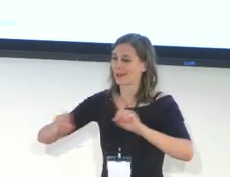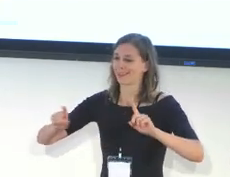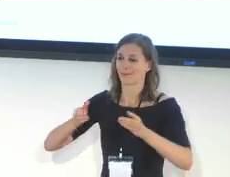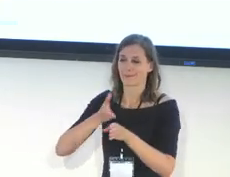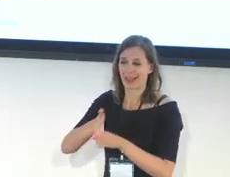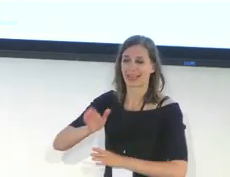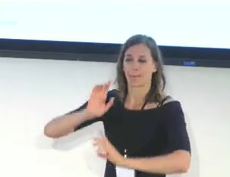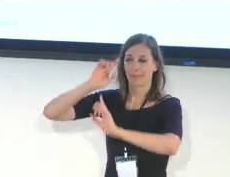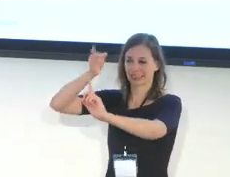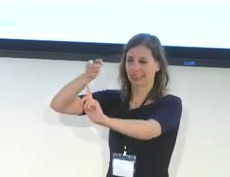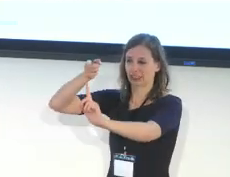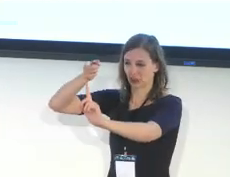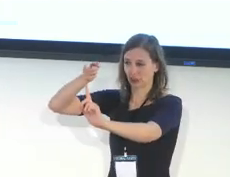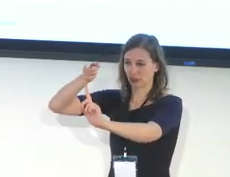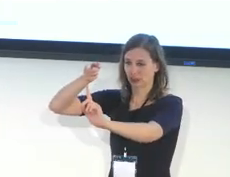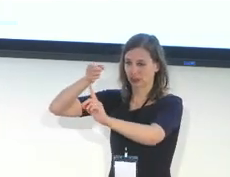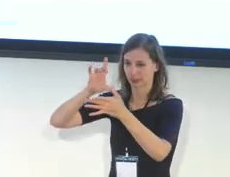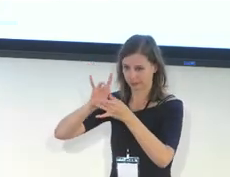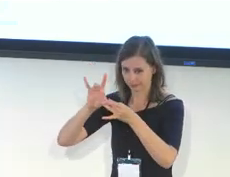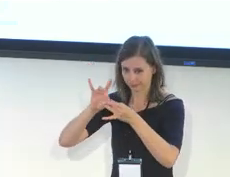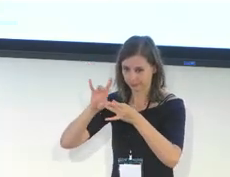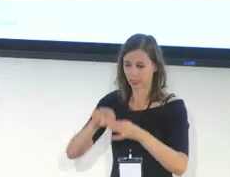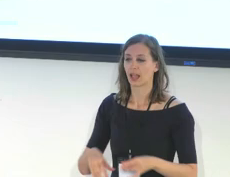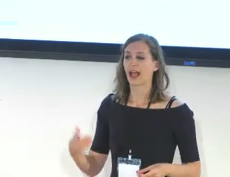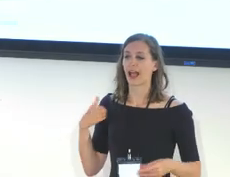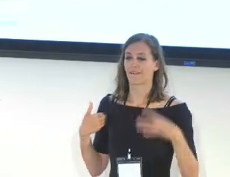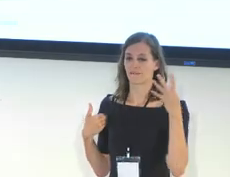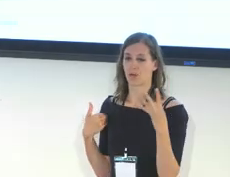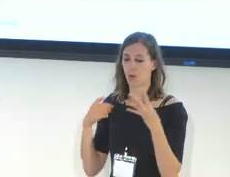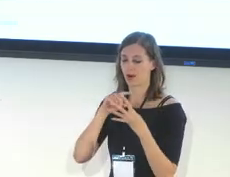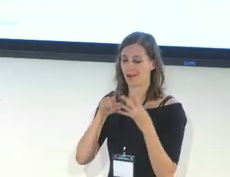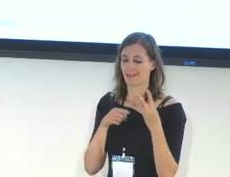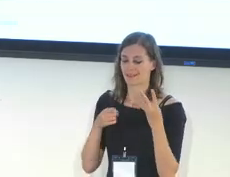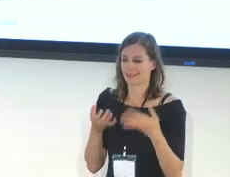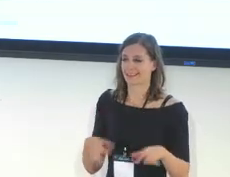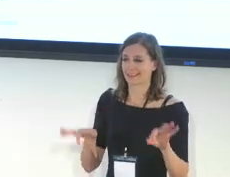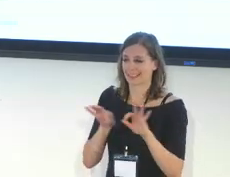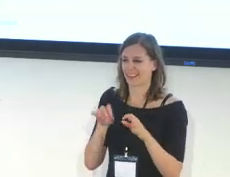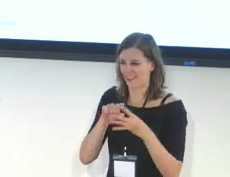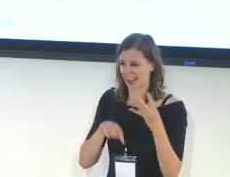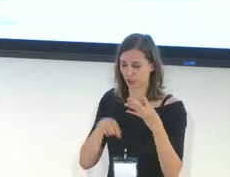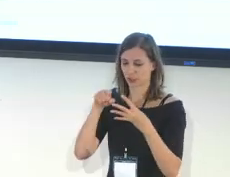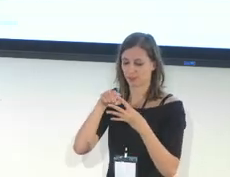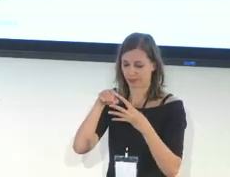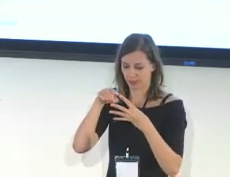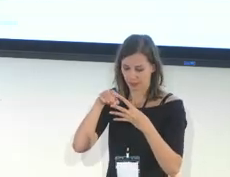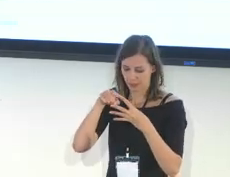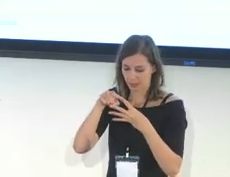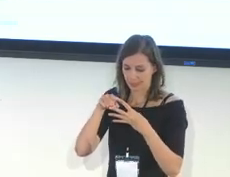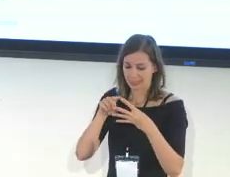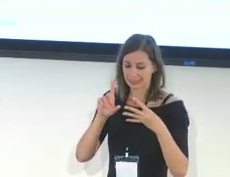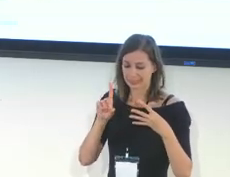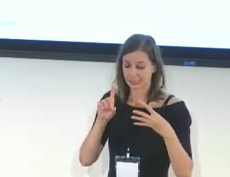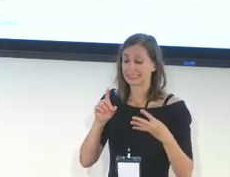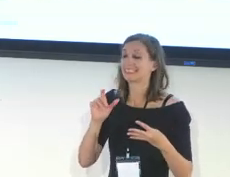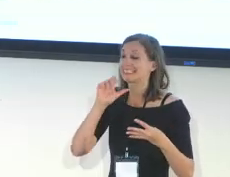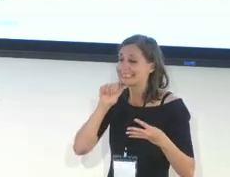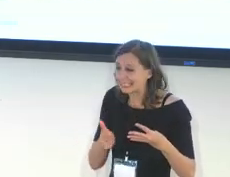is there's four kind of key factors that are tying in. Decentralization, which is about how do we